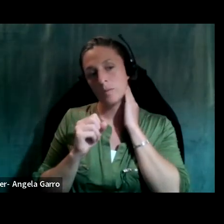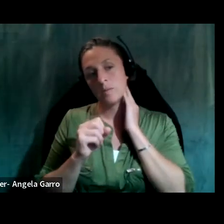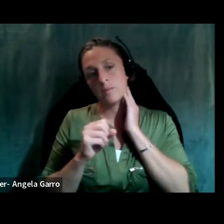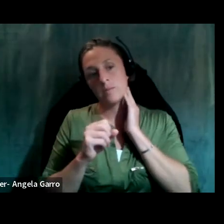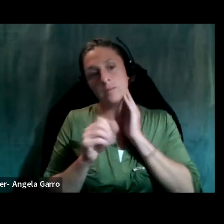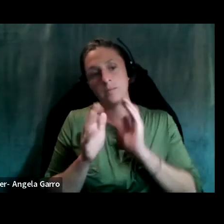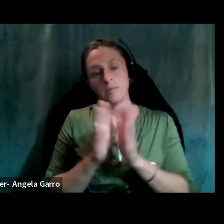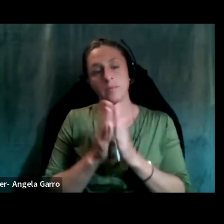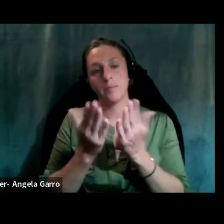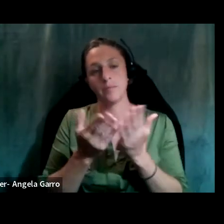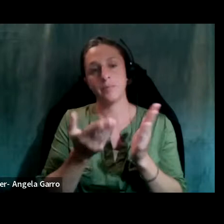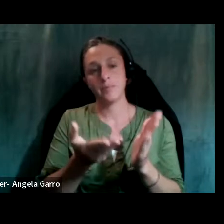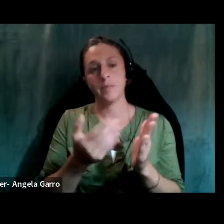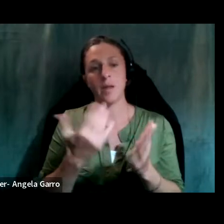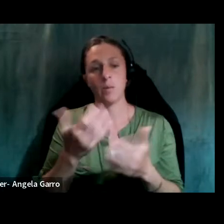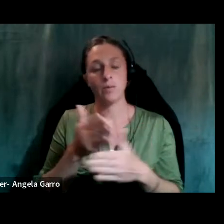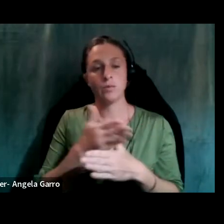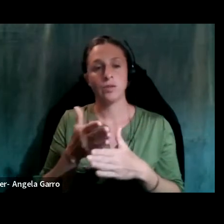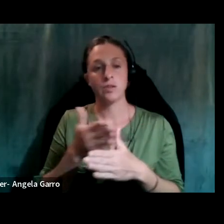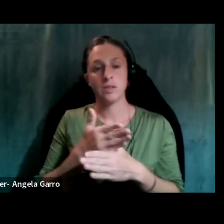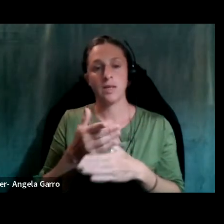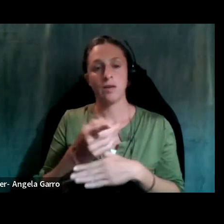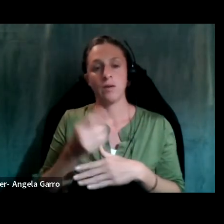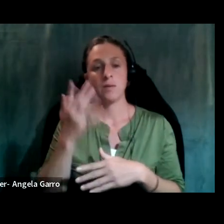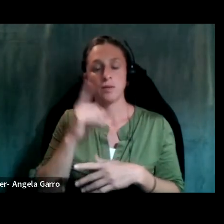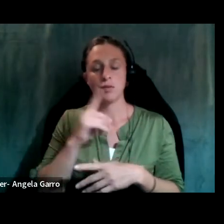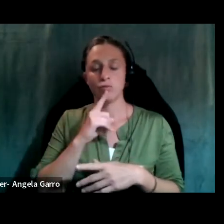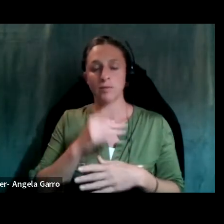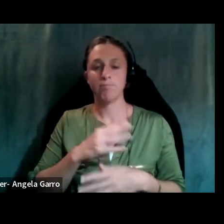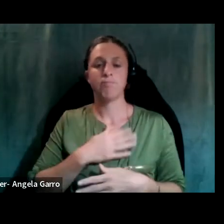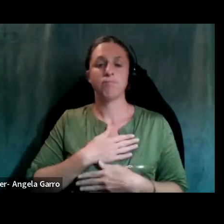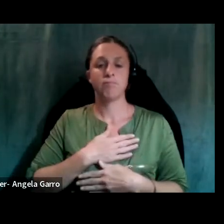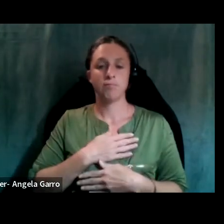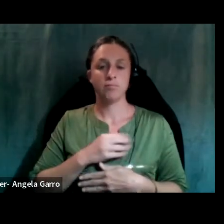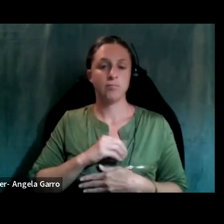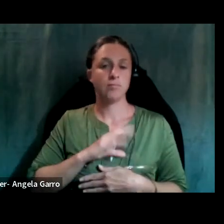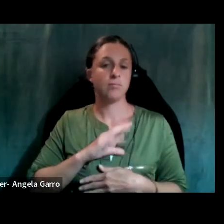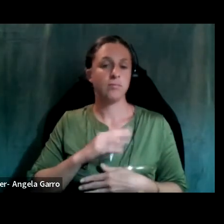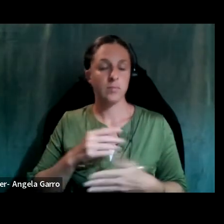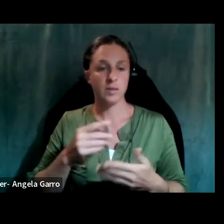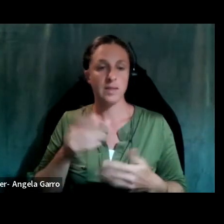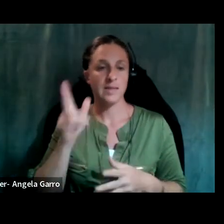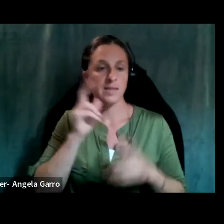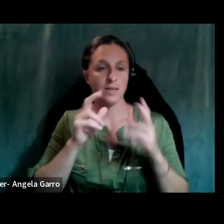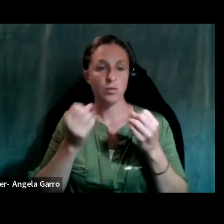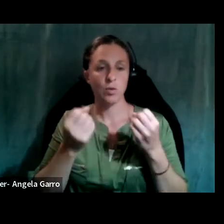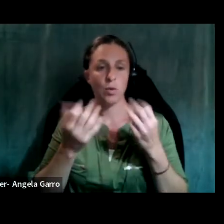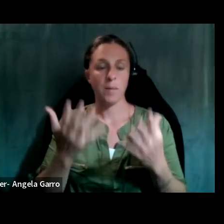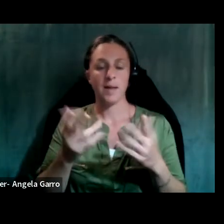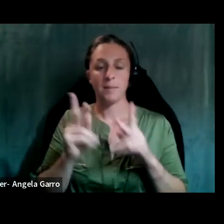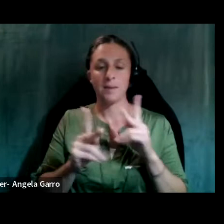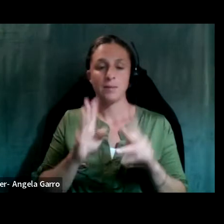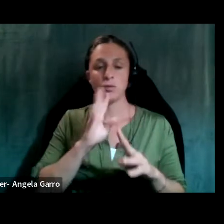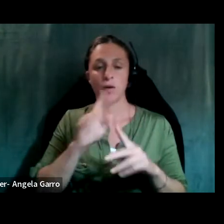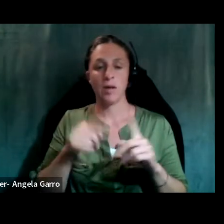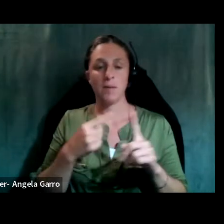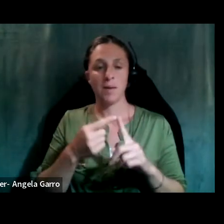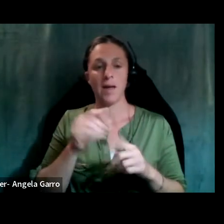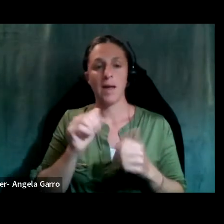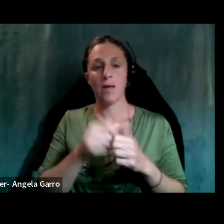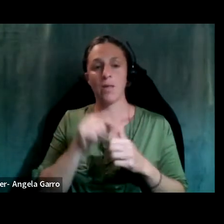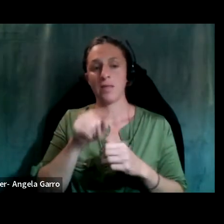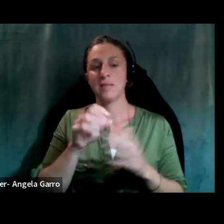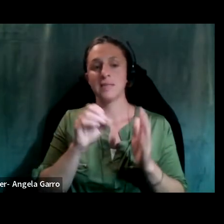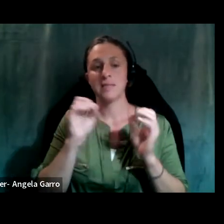brochure. And I just want to share this because it was really moving to hear so many people talk about how this teacher impacted their lives,